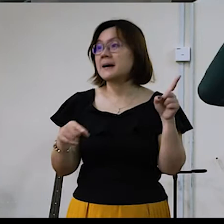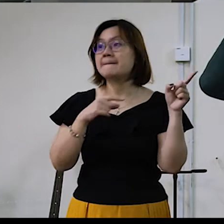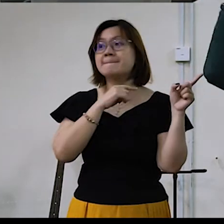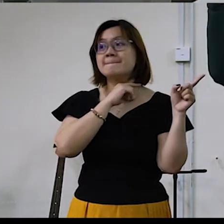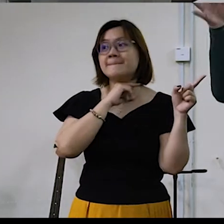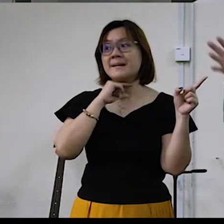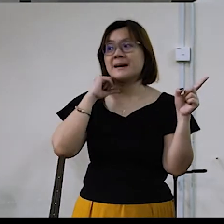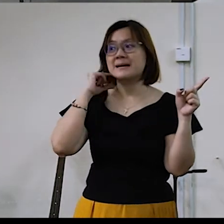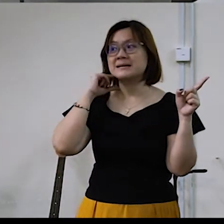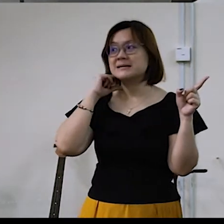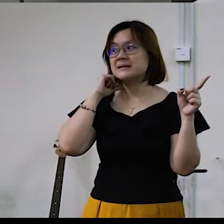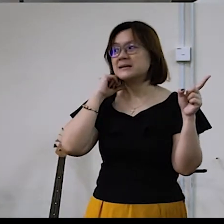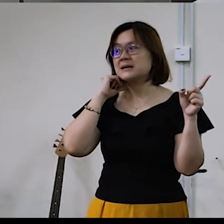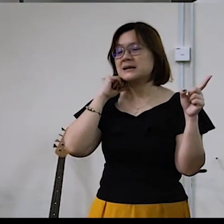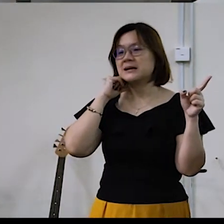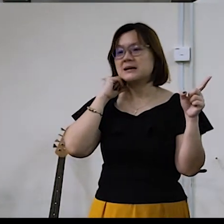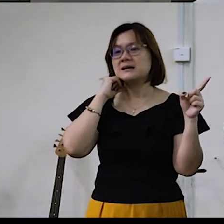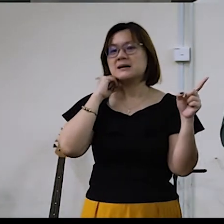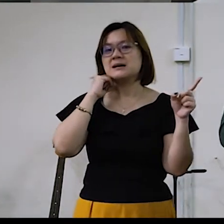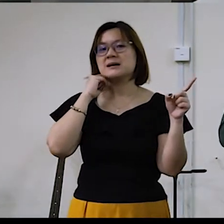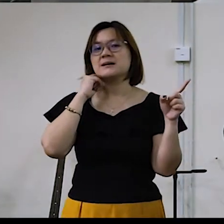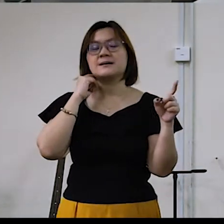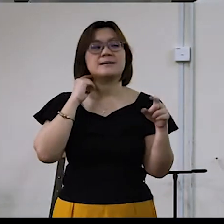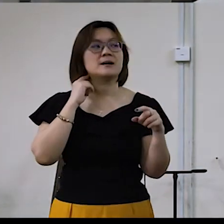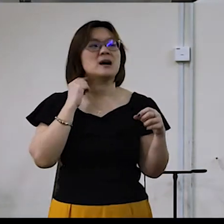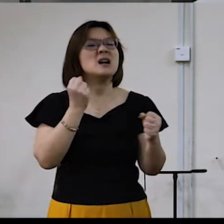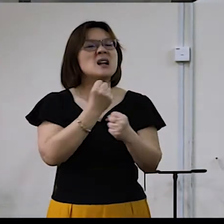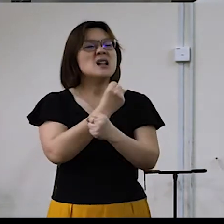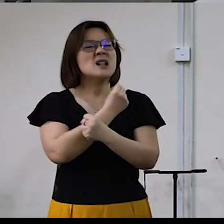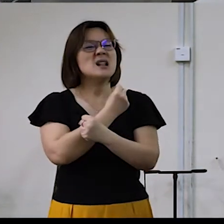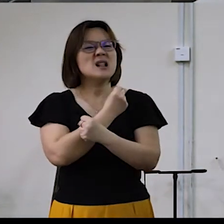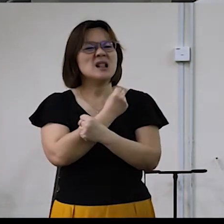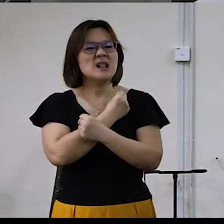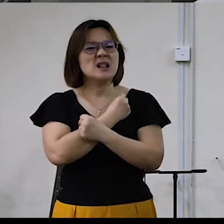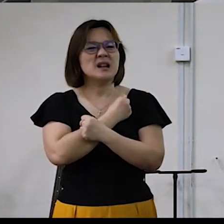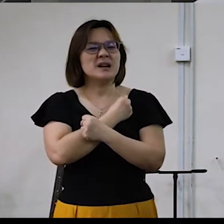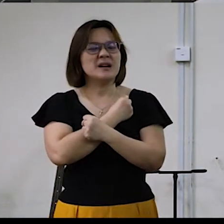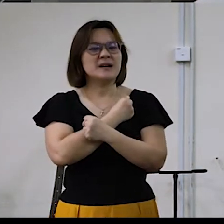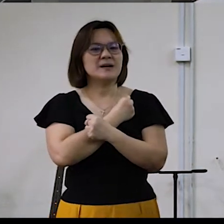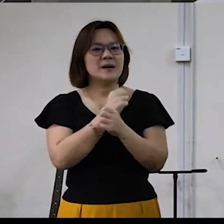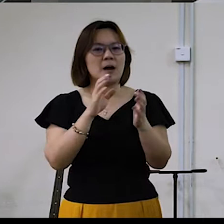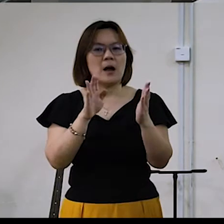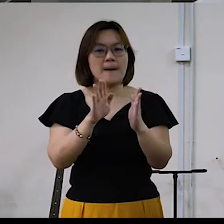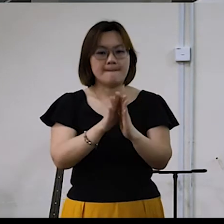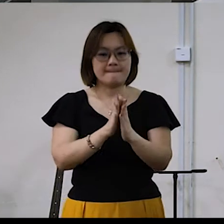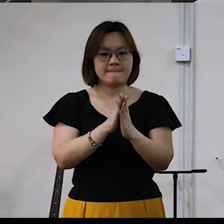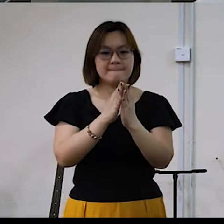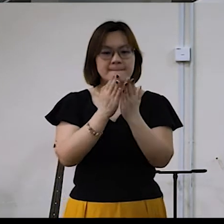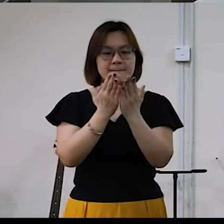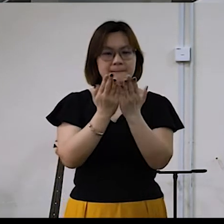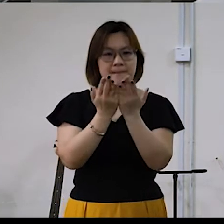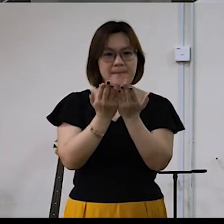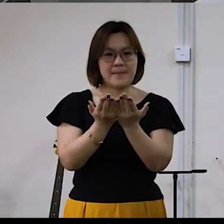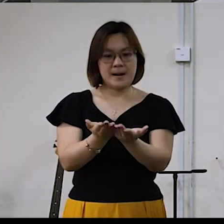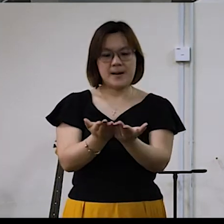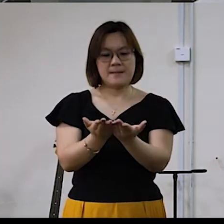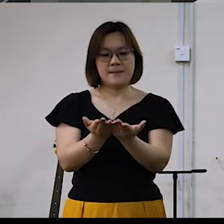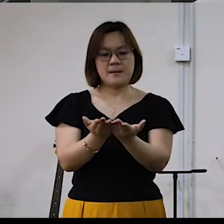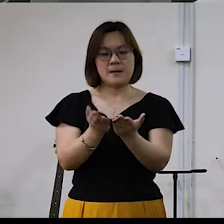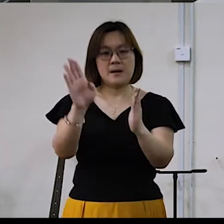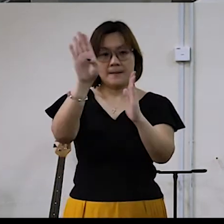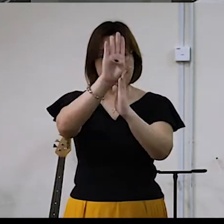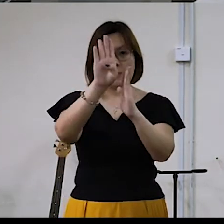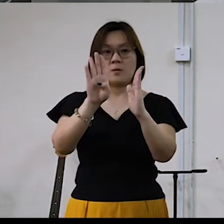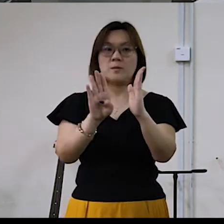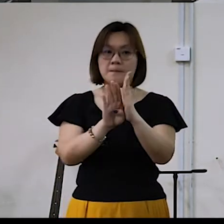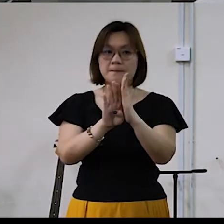traditional. Some tradition is good. In fact, today's sermon, we're going to talk about some Christian traditions, which I love, and I'm going to share with you. Let's turn